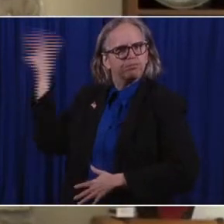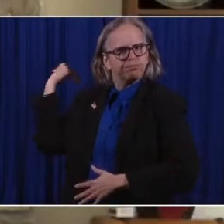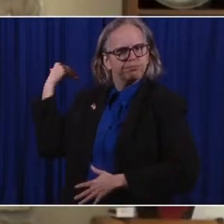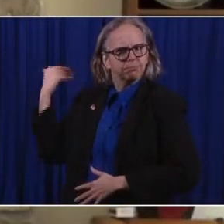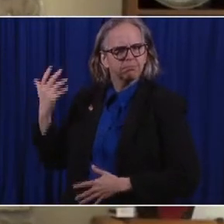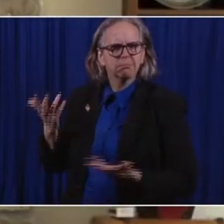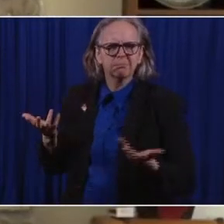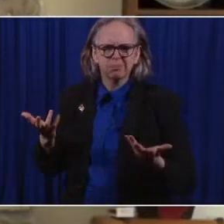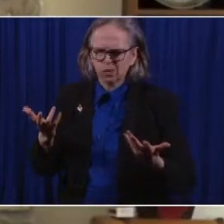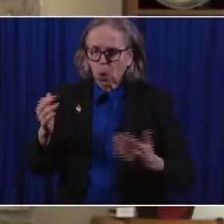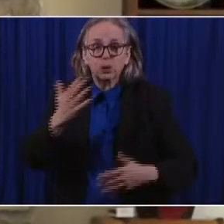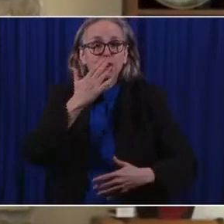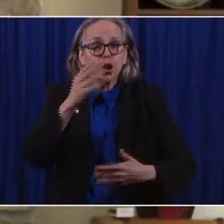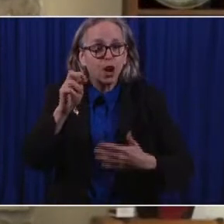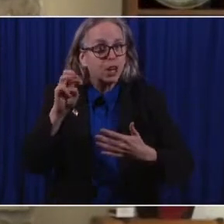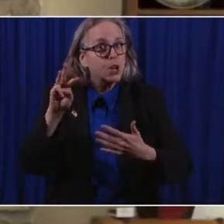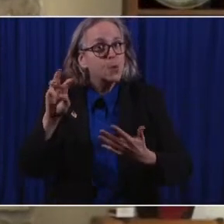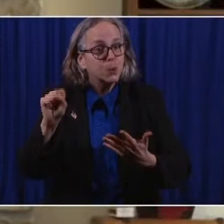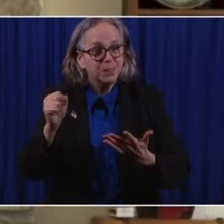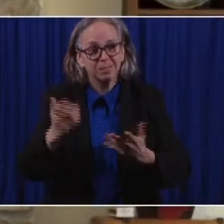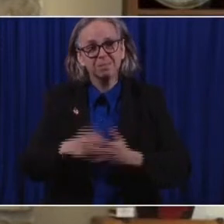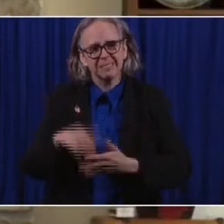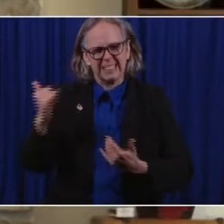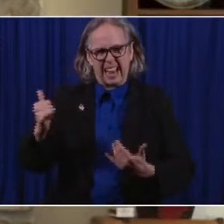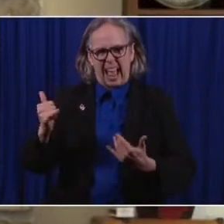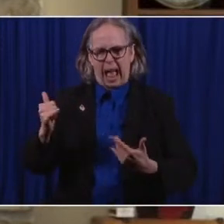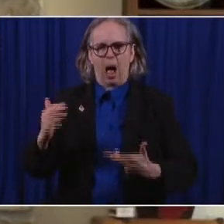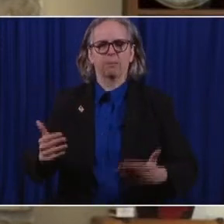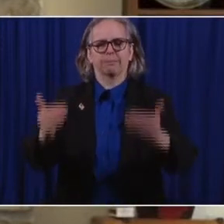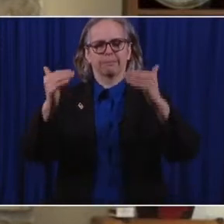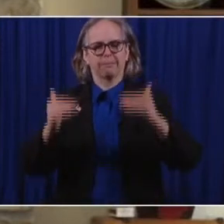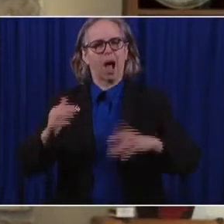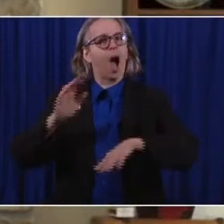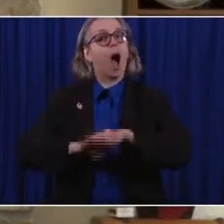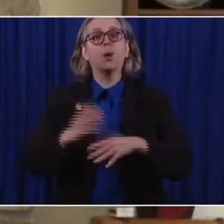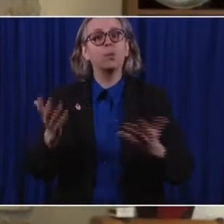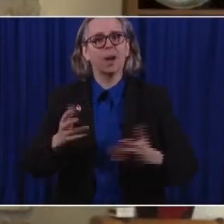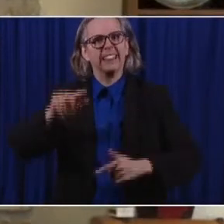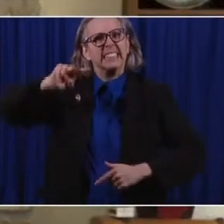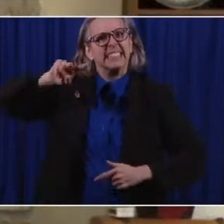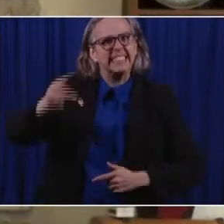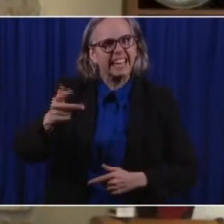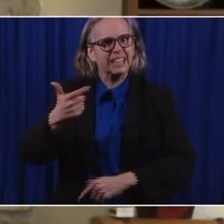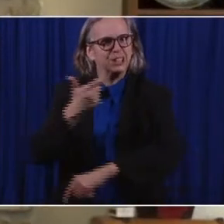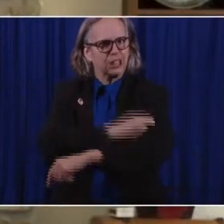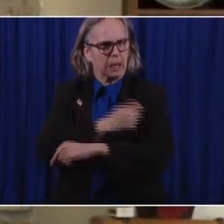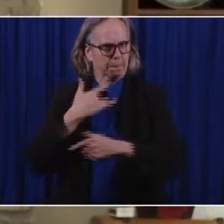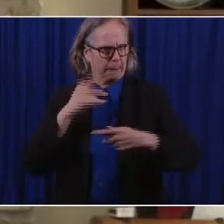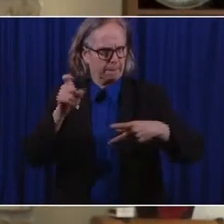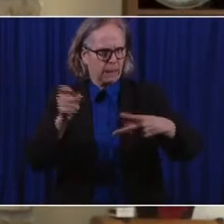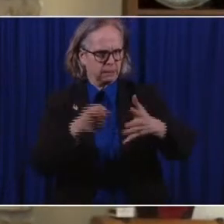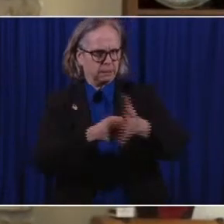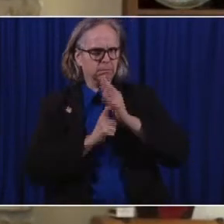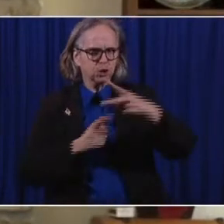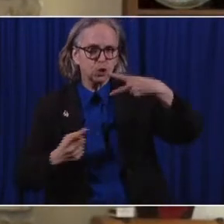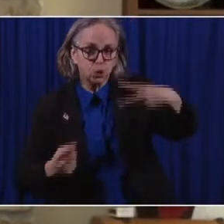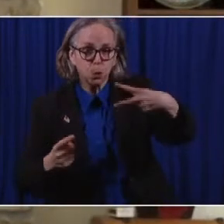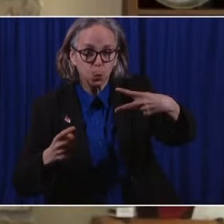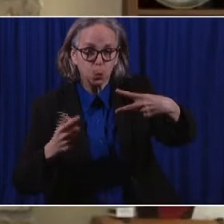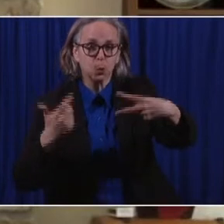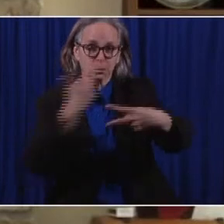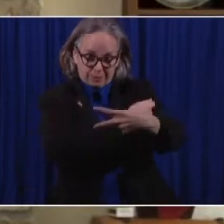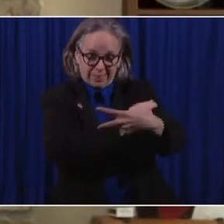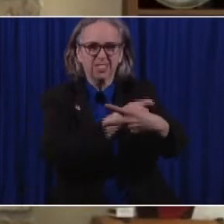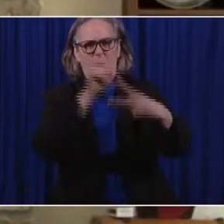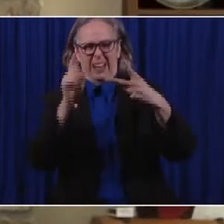now with the second shot. Some of them have started back, and additional good news, anecdotally at least, what we're seeing is when they go back into those nursing